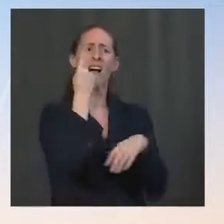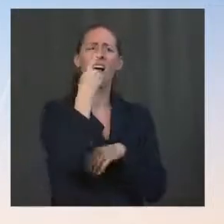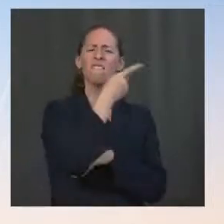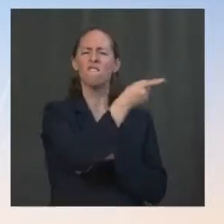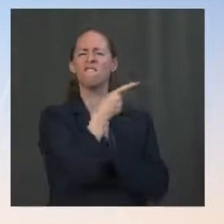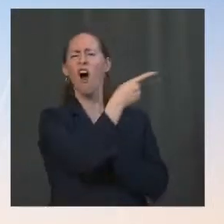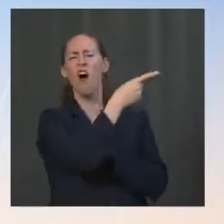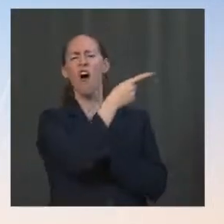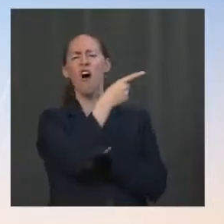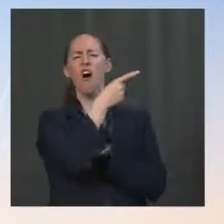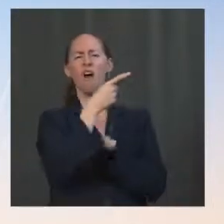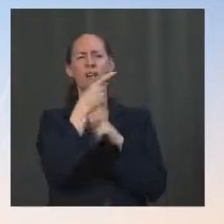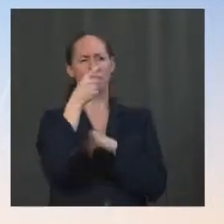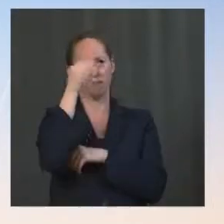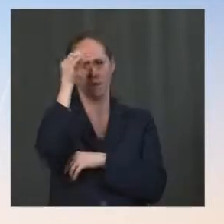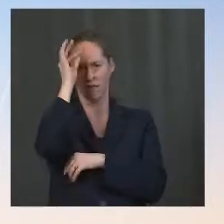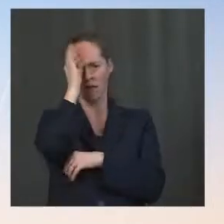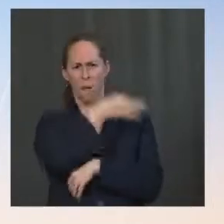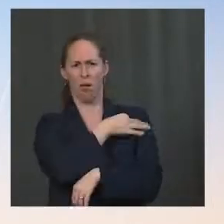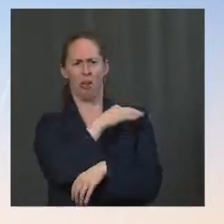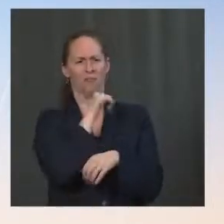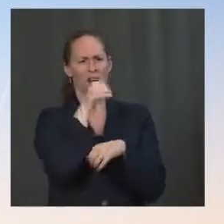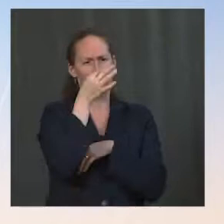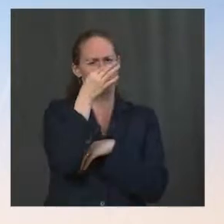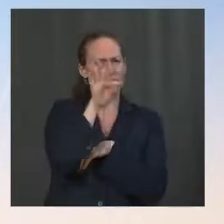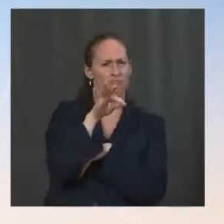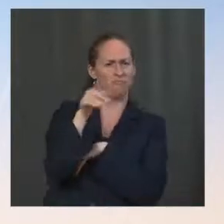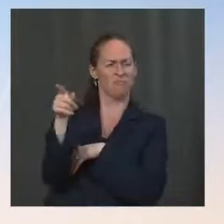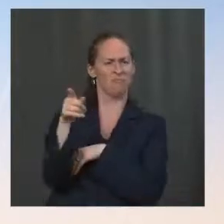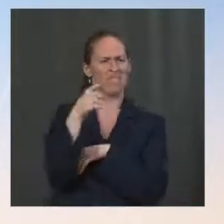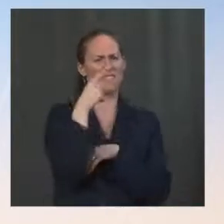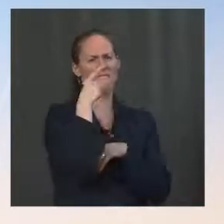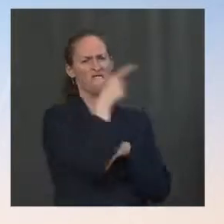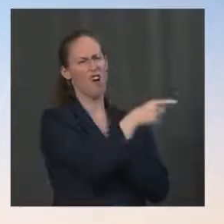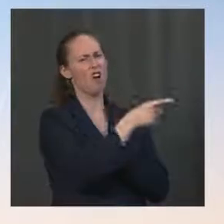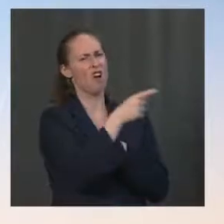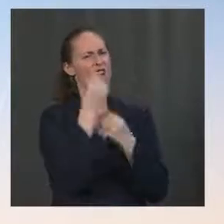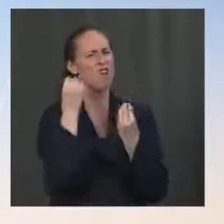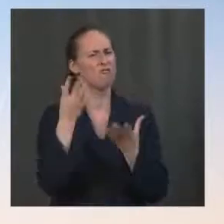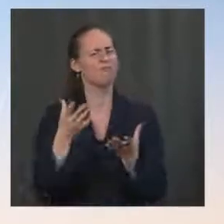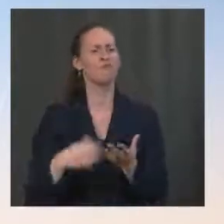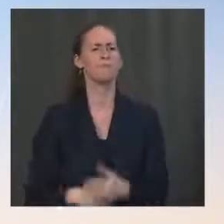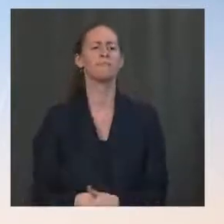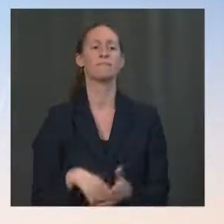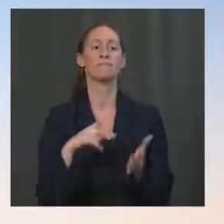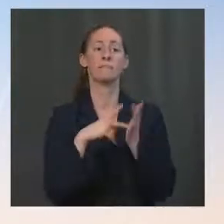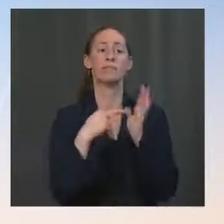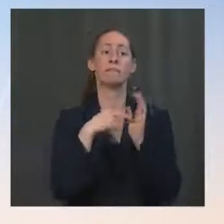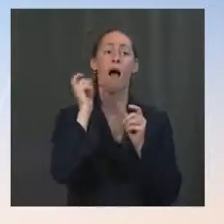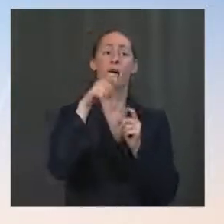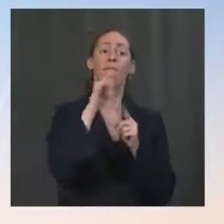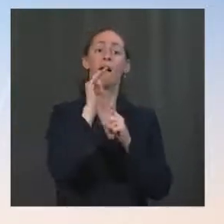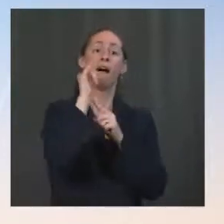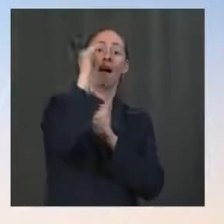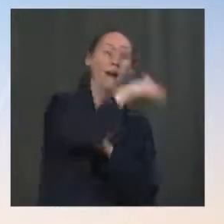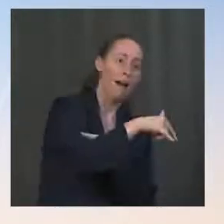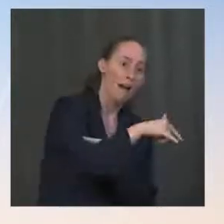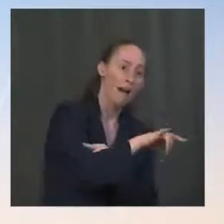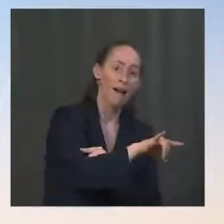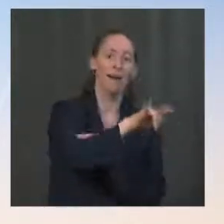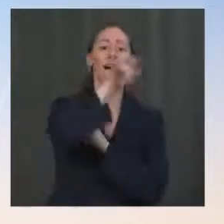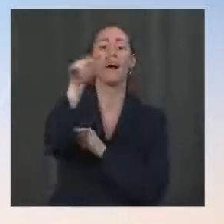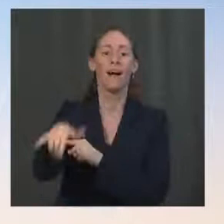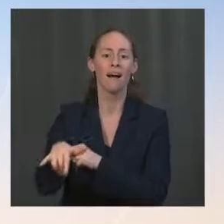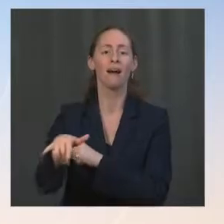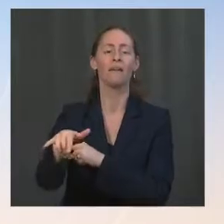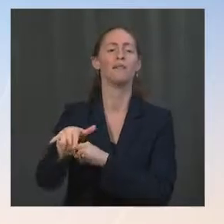I guess, is all relative, but is far away from Kabul. So it would have required quite a presence to protect, and it wasn't located in a